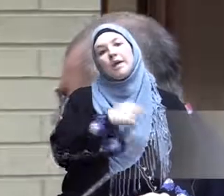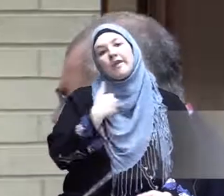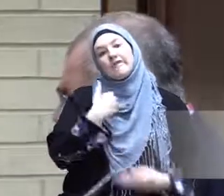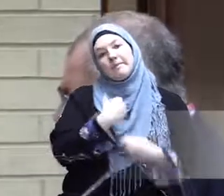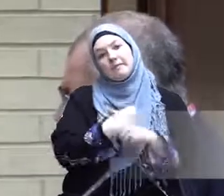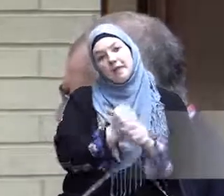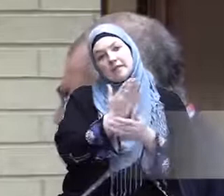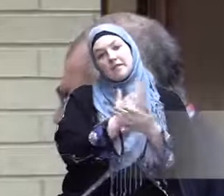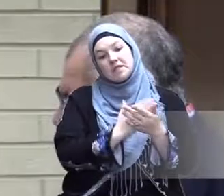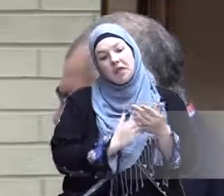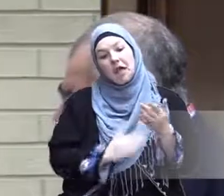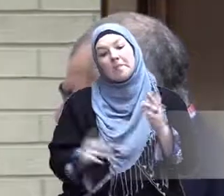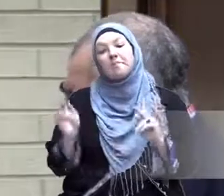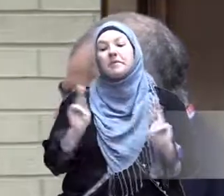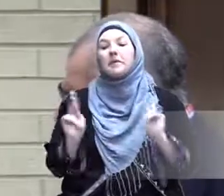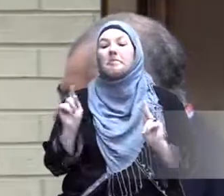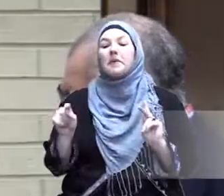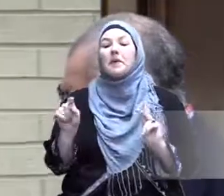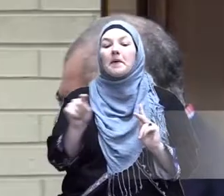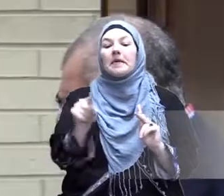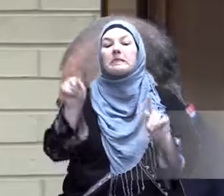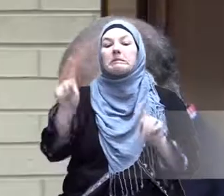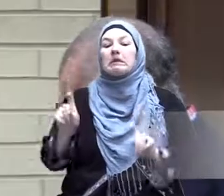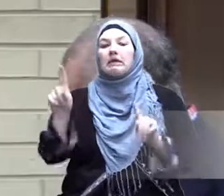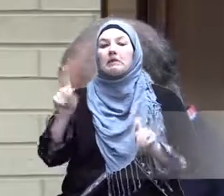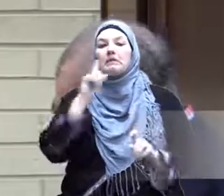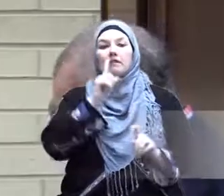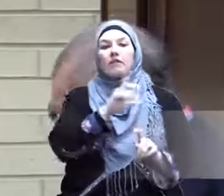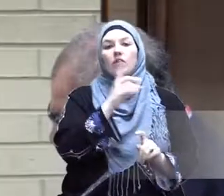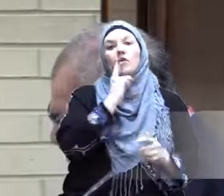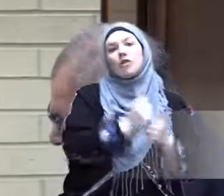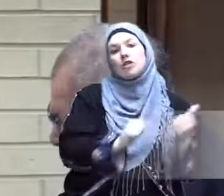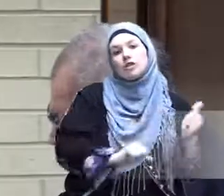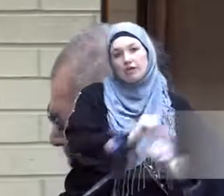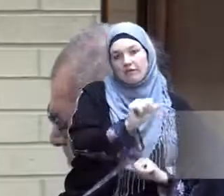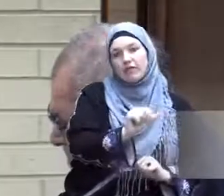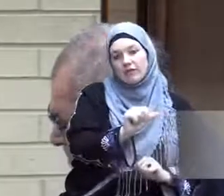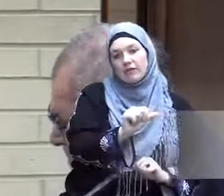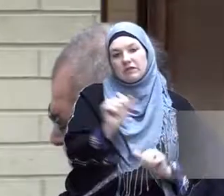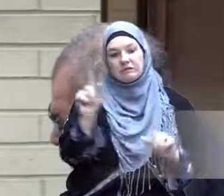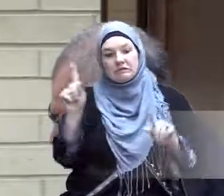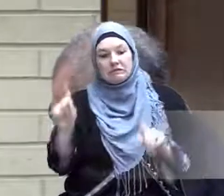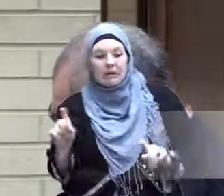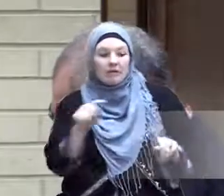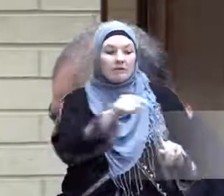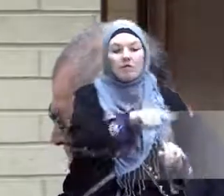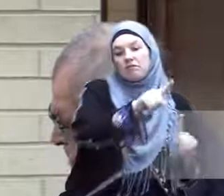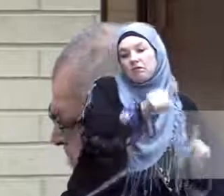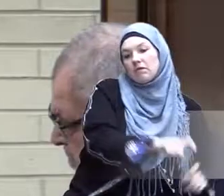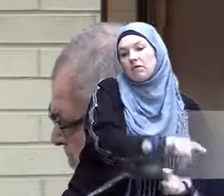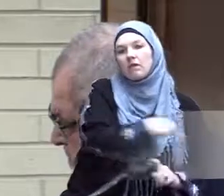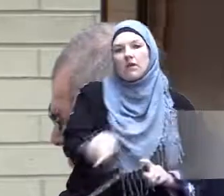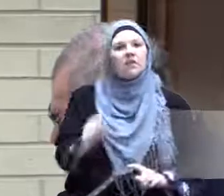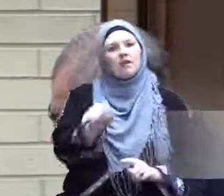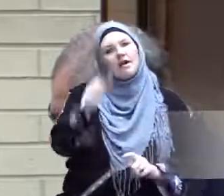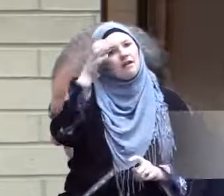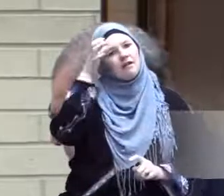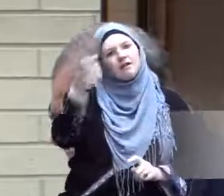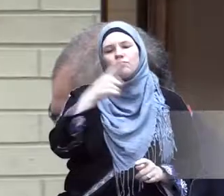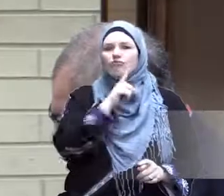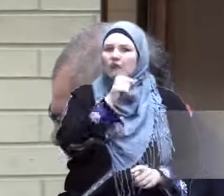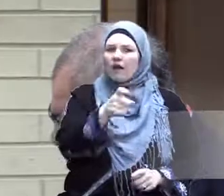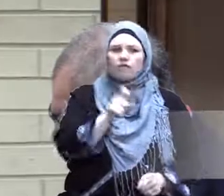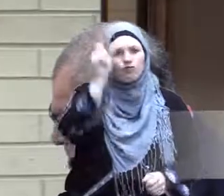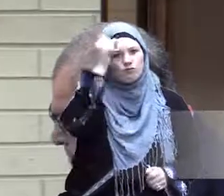some of you as a test and a trial for each other. That concept has to be drilled in our head and